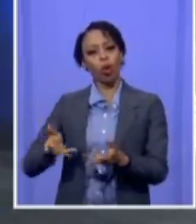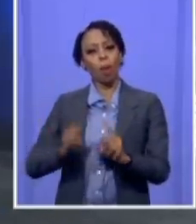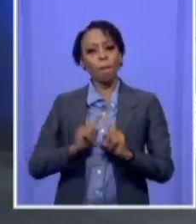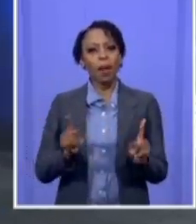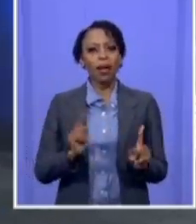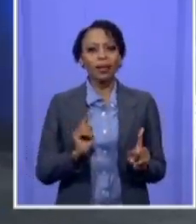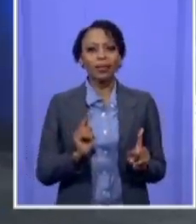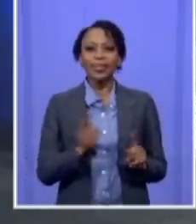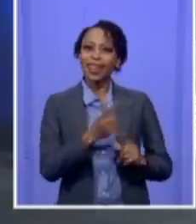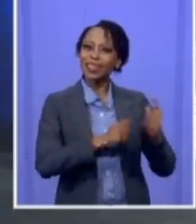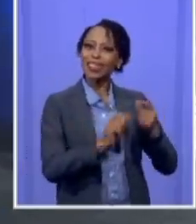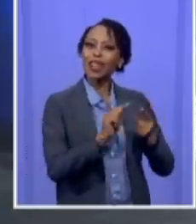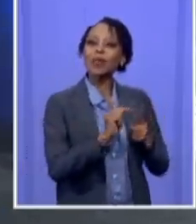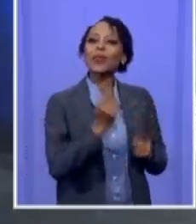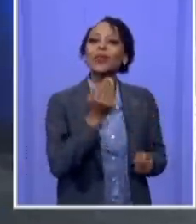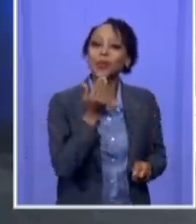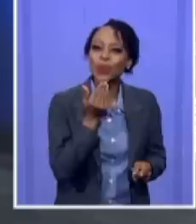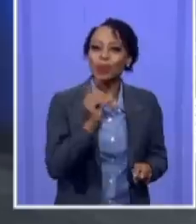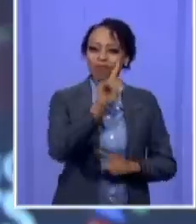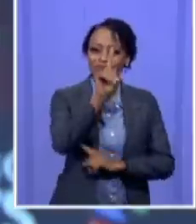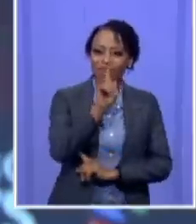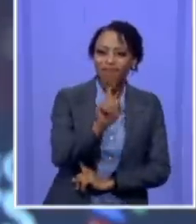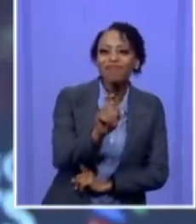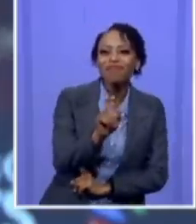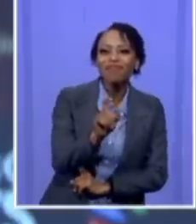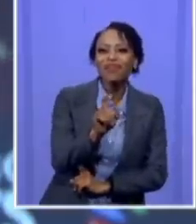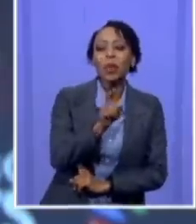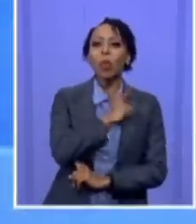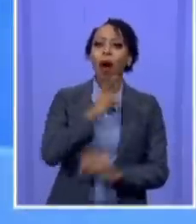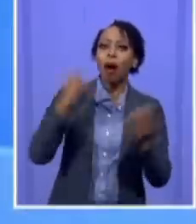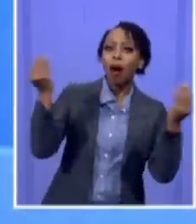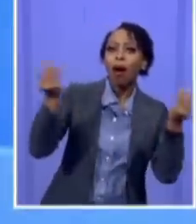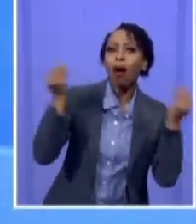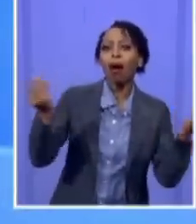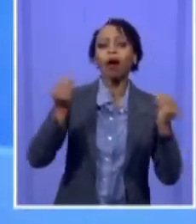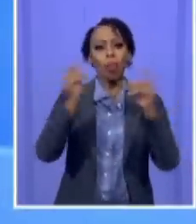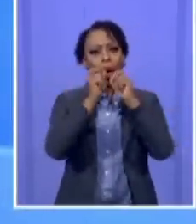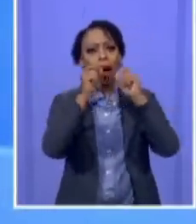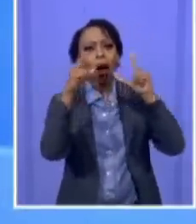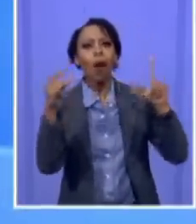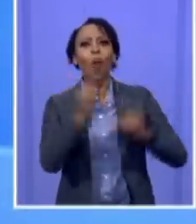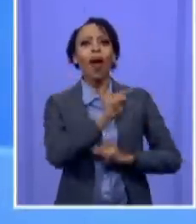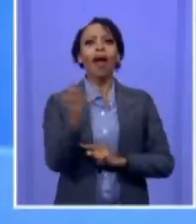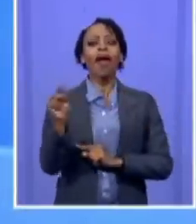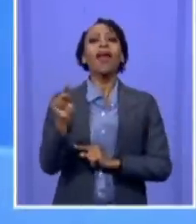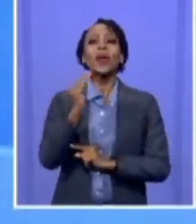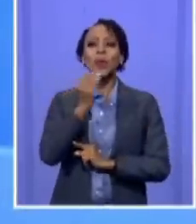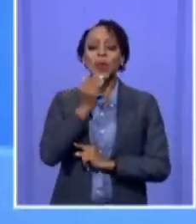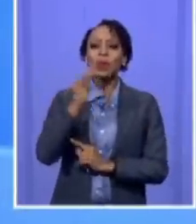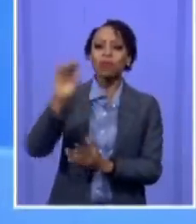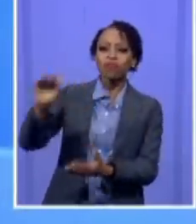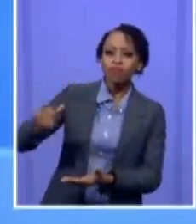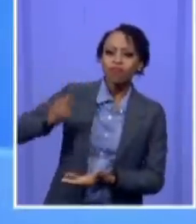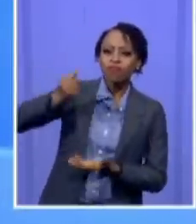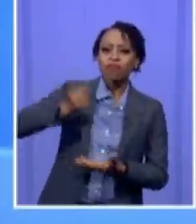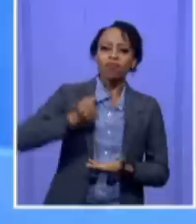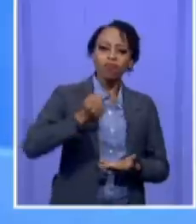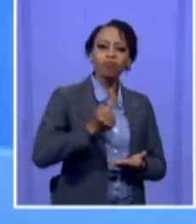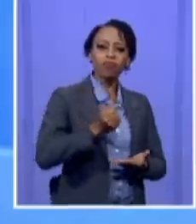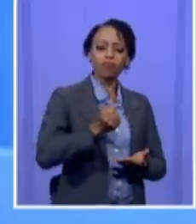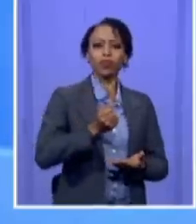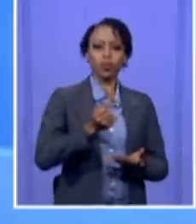they selling this to? These are known people in the communities. These are individuals who take this, make a